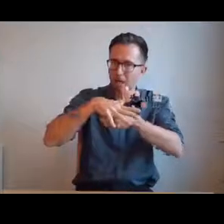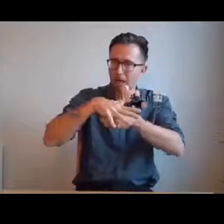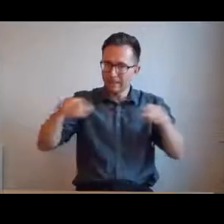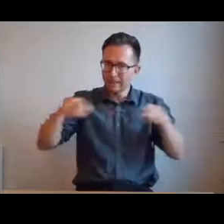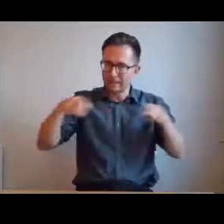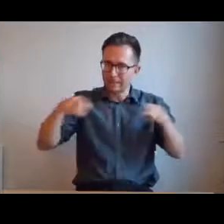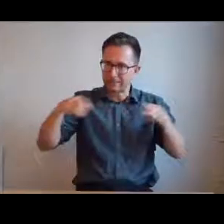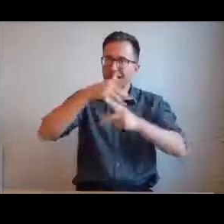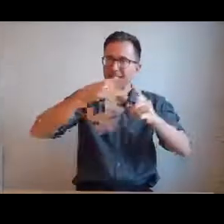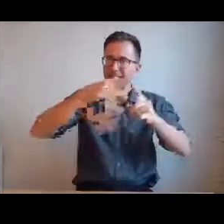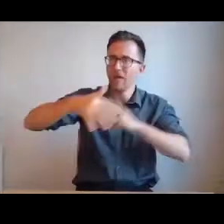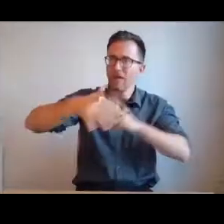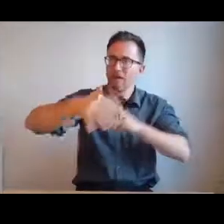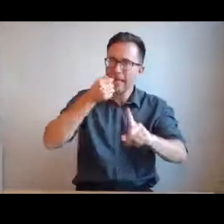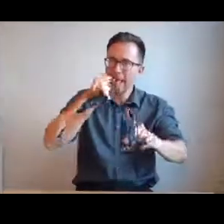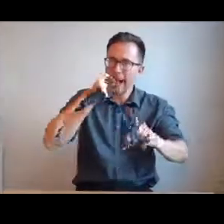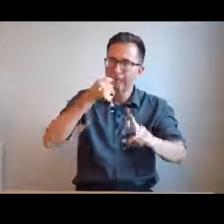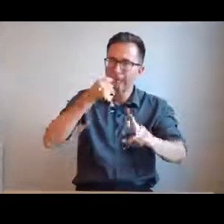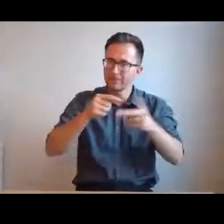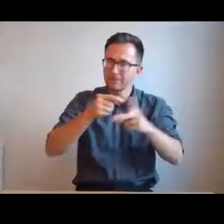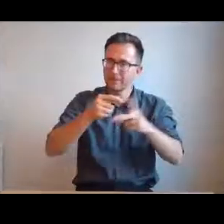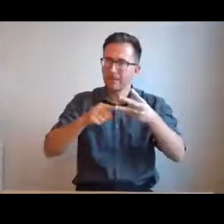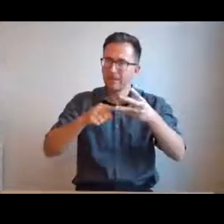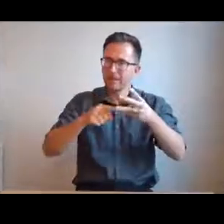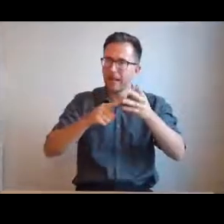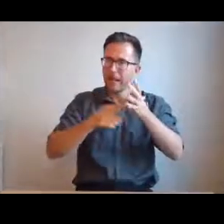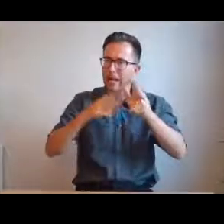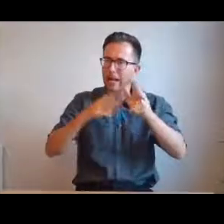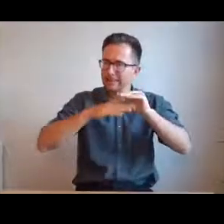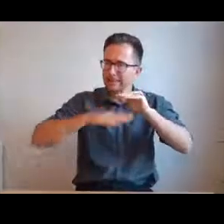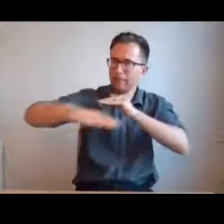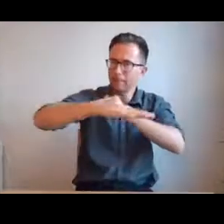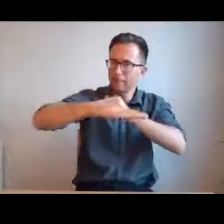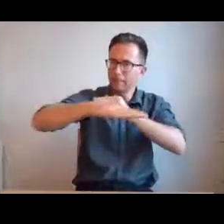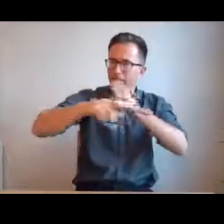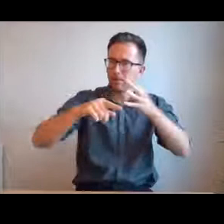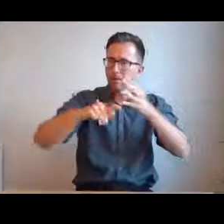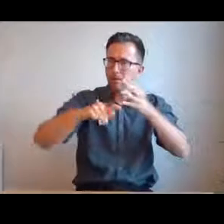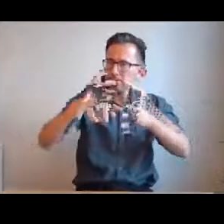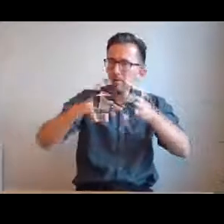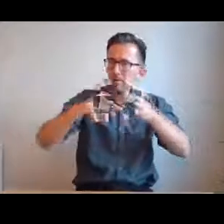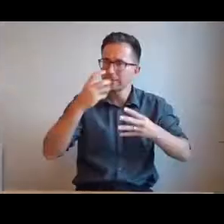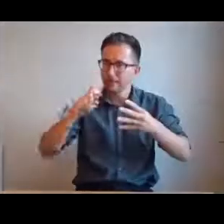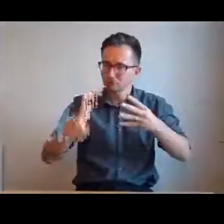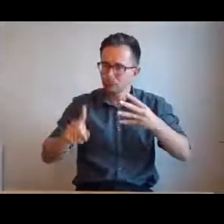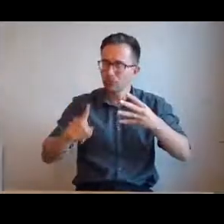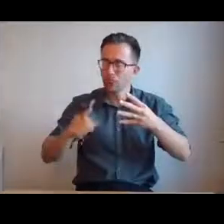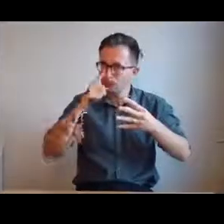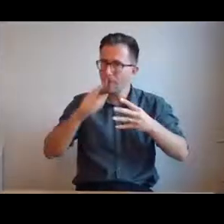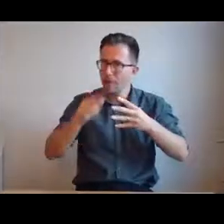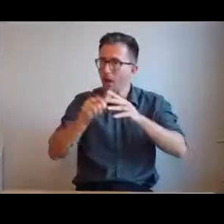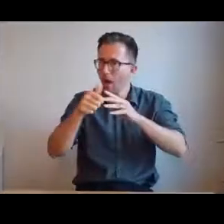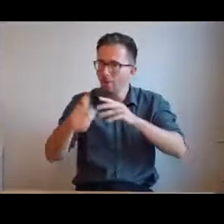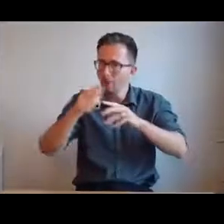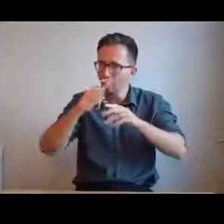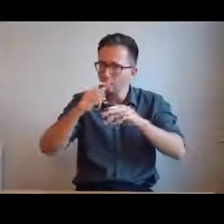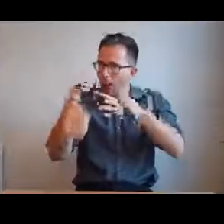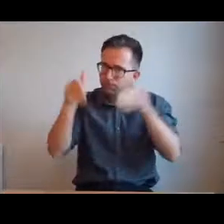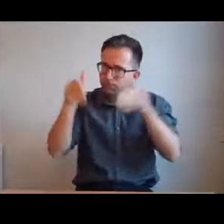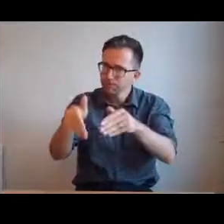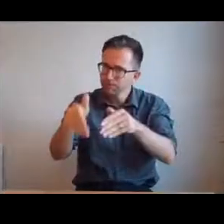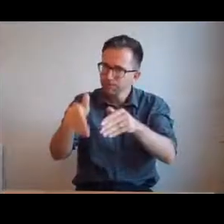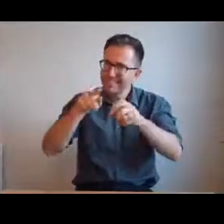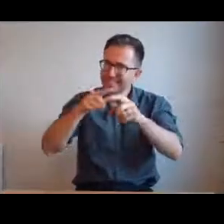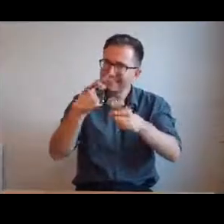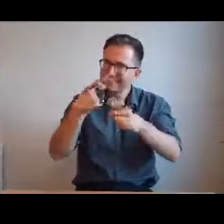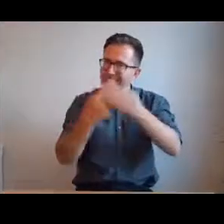impacts, landscaping and utilities. And then we'll dive into the refinements on a junction by junction basis. So we'll